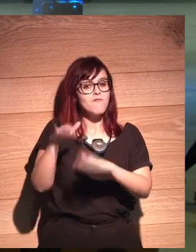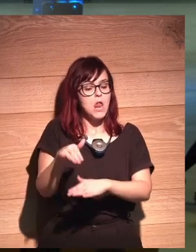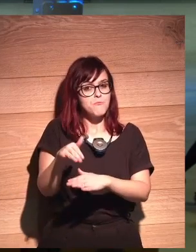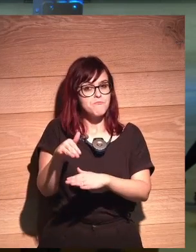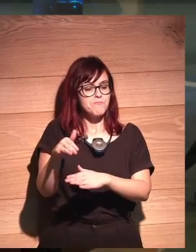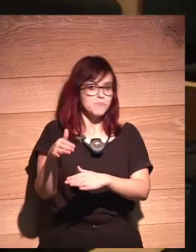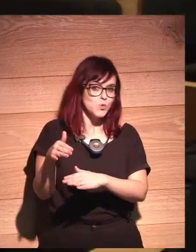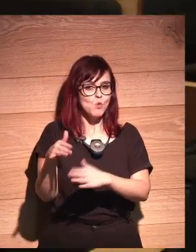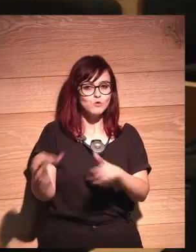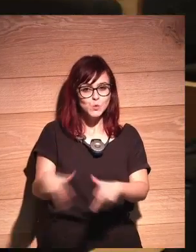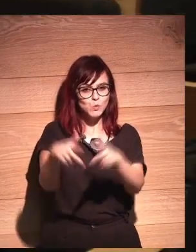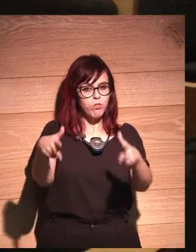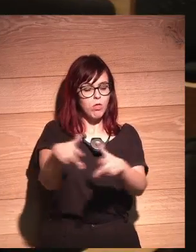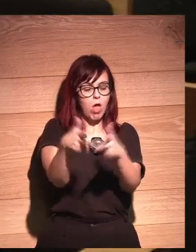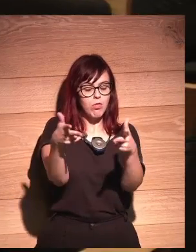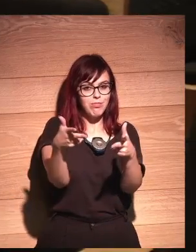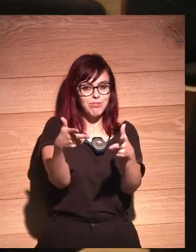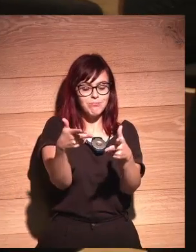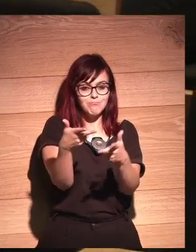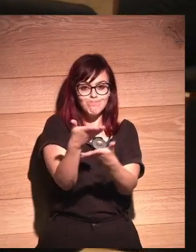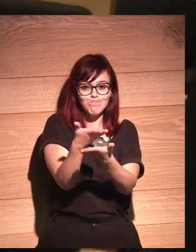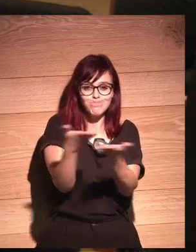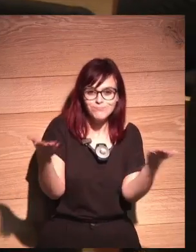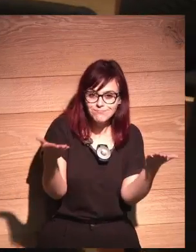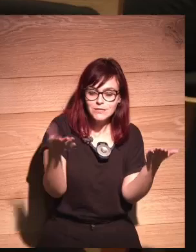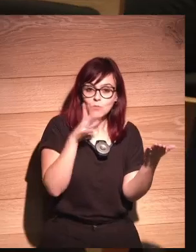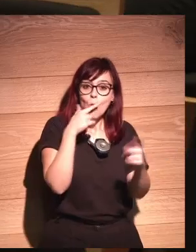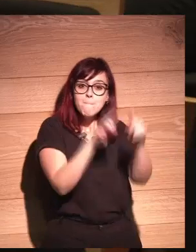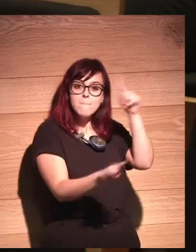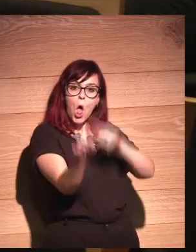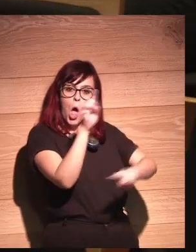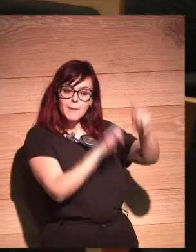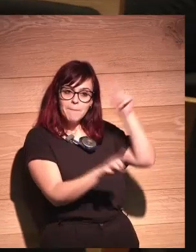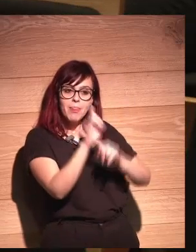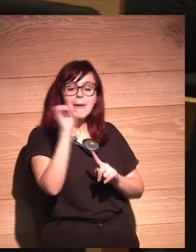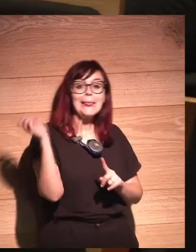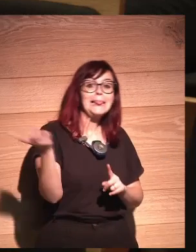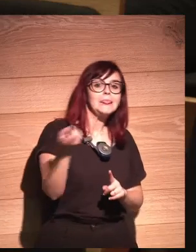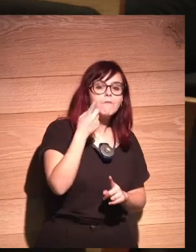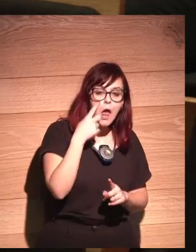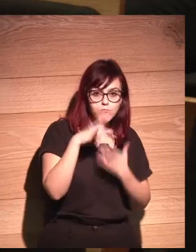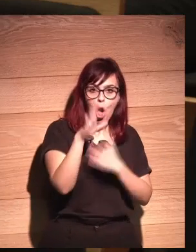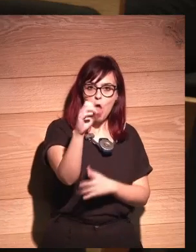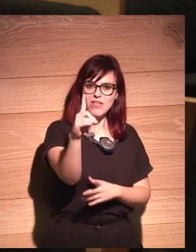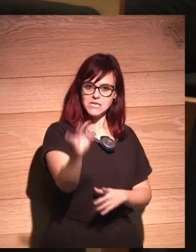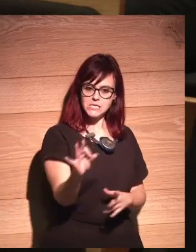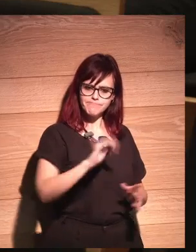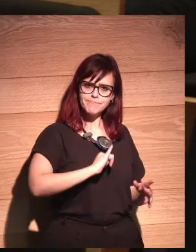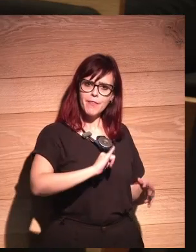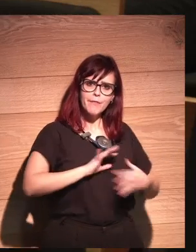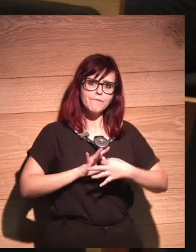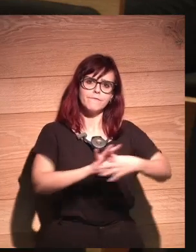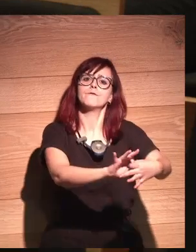end up creating this participation of society. But the main problem is that people have to be identified with